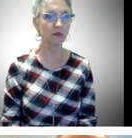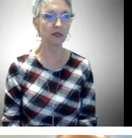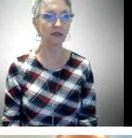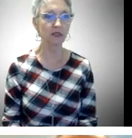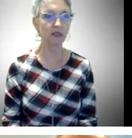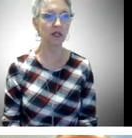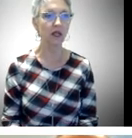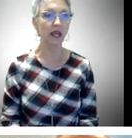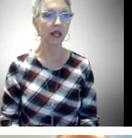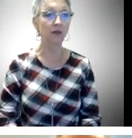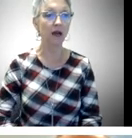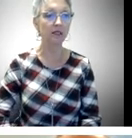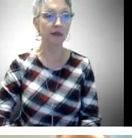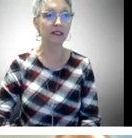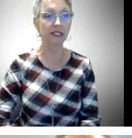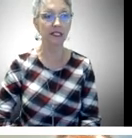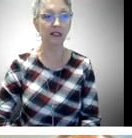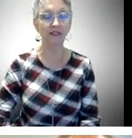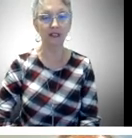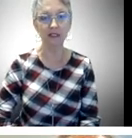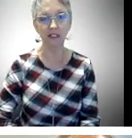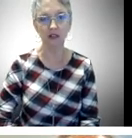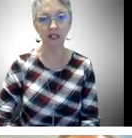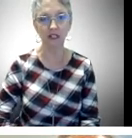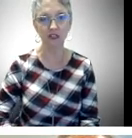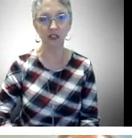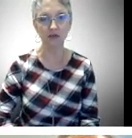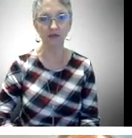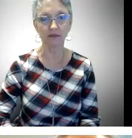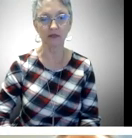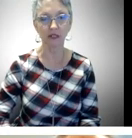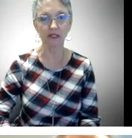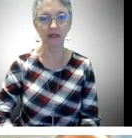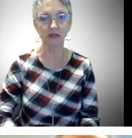educating on the benefits and possibilities of limited guardianship?